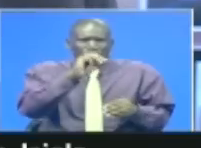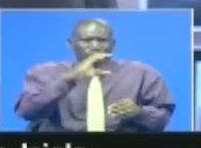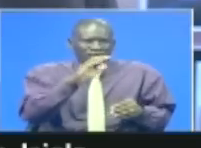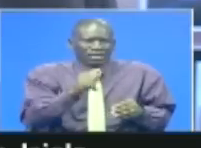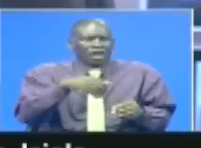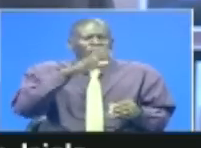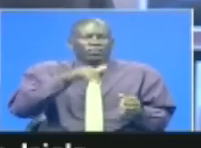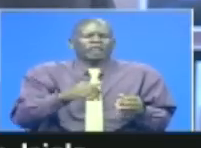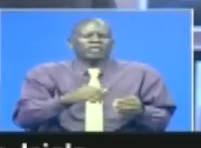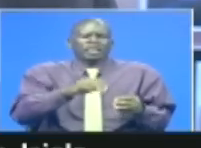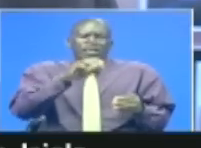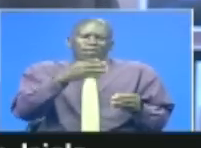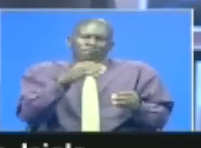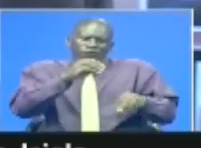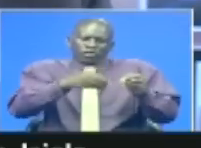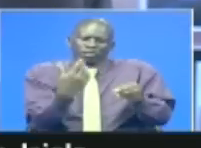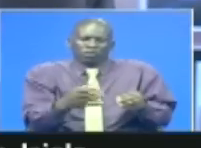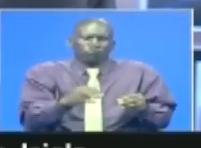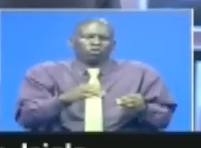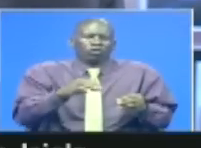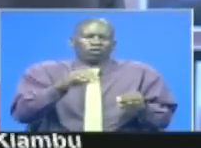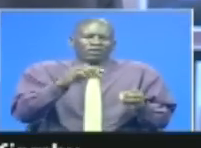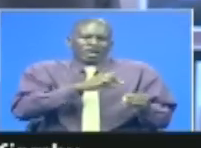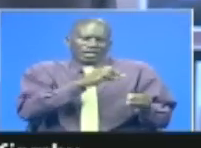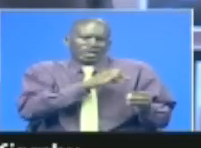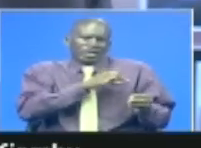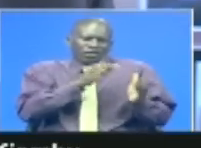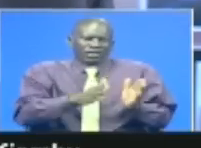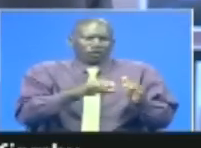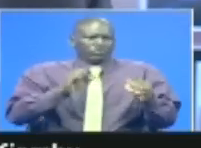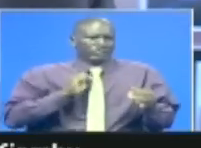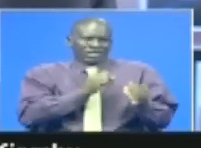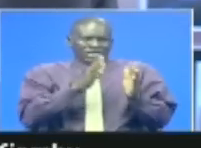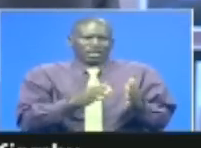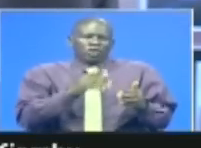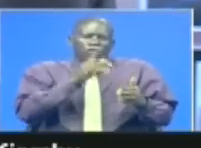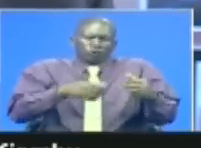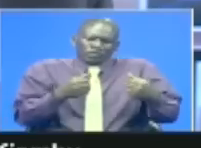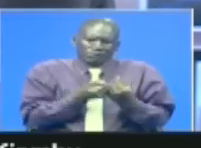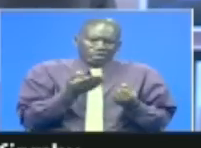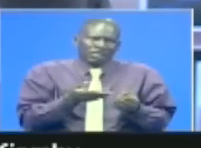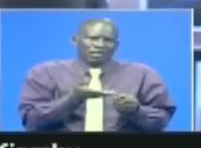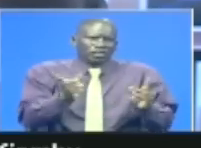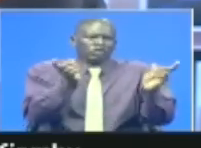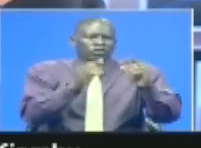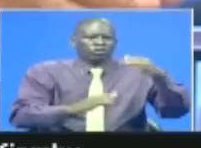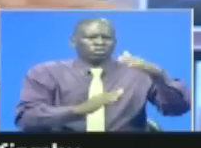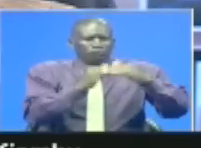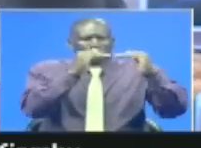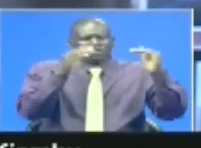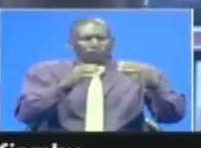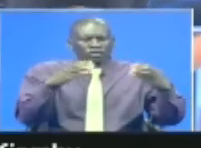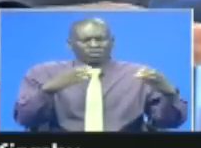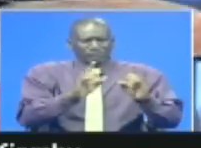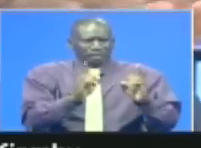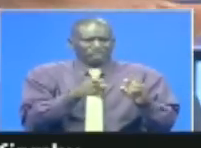ballot papers of governor and senator. So what would have happened to those ballots? And I'm saying this is not from the top level of the party. It is